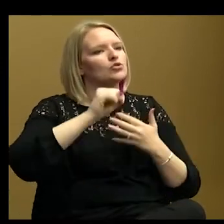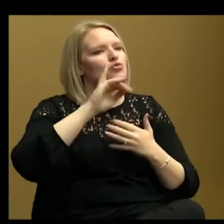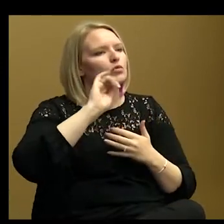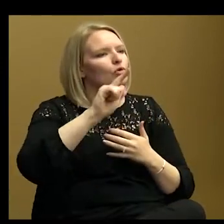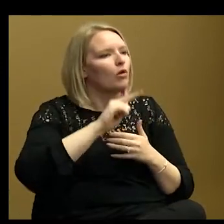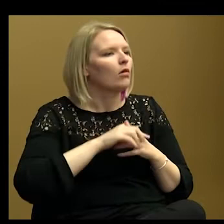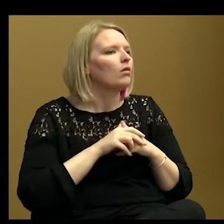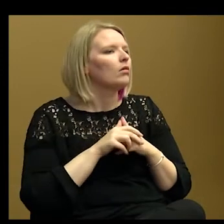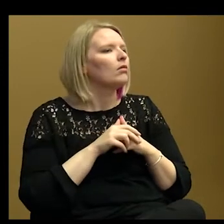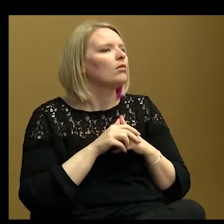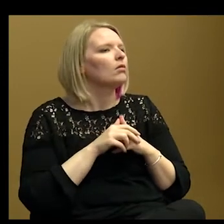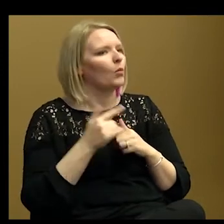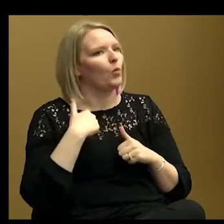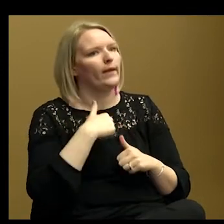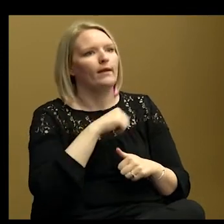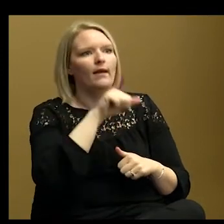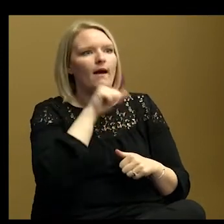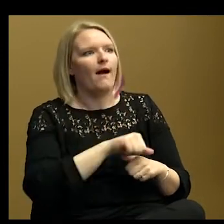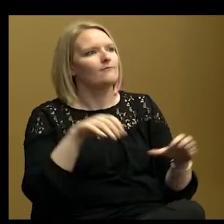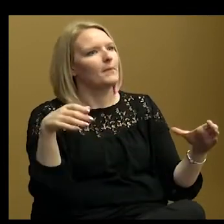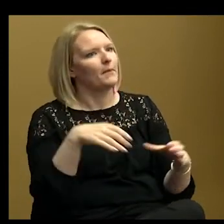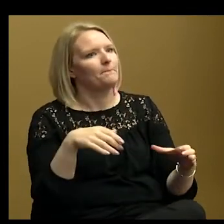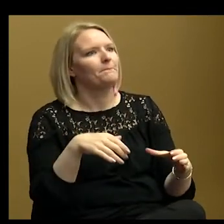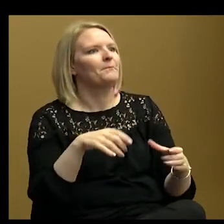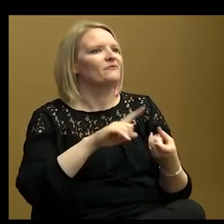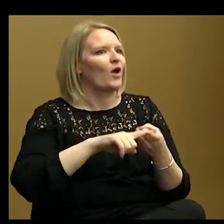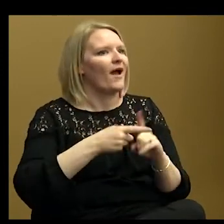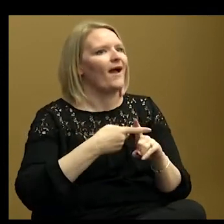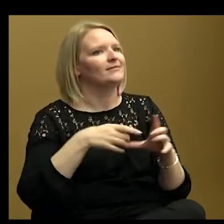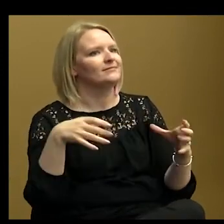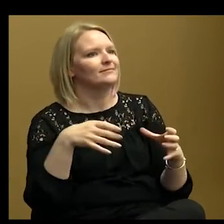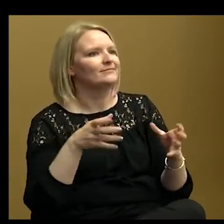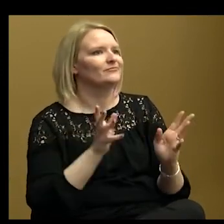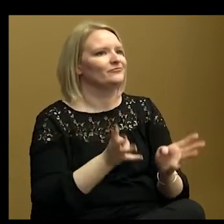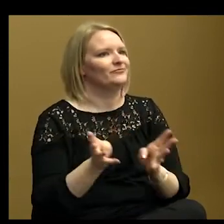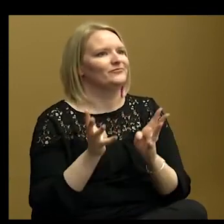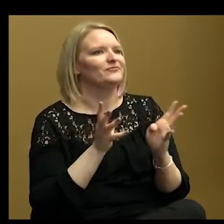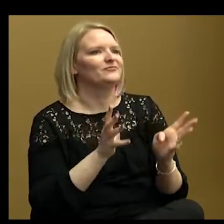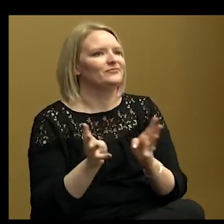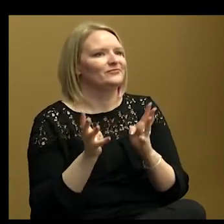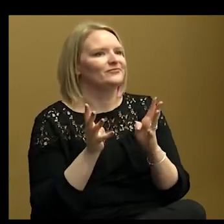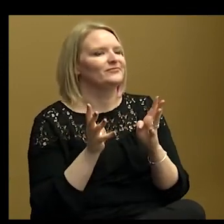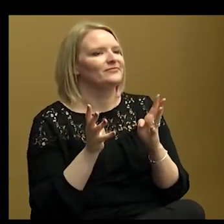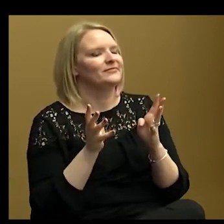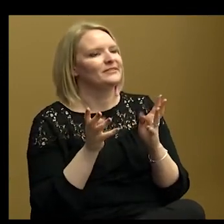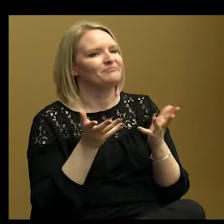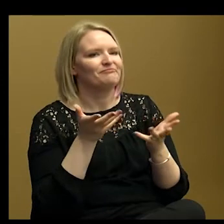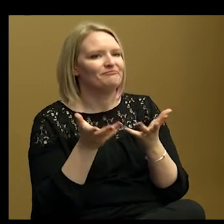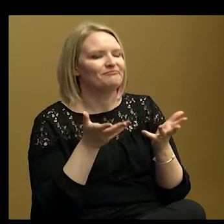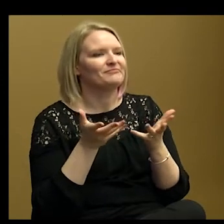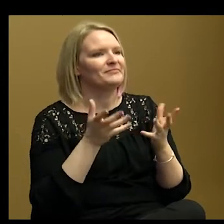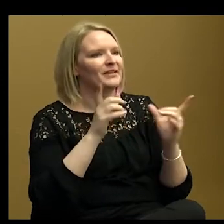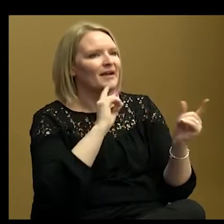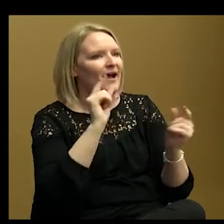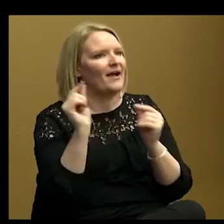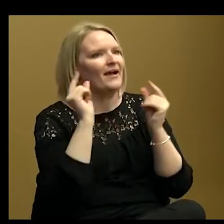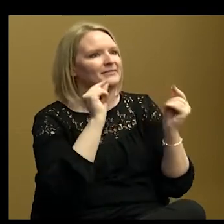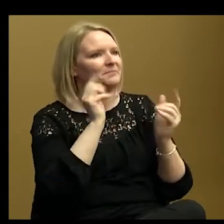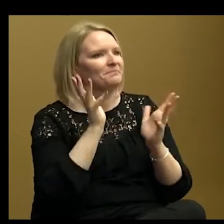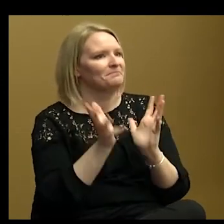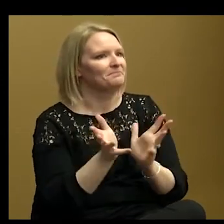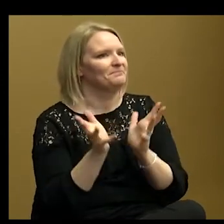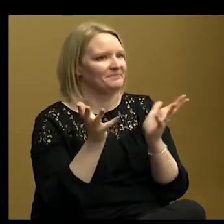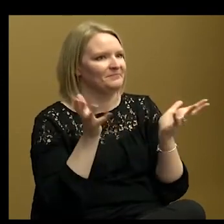know, we love to get together with our friends and talk and visit and gossip and all of